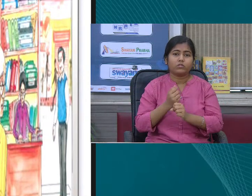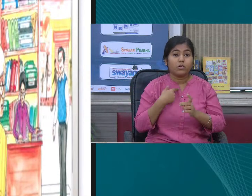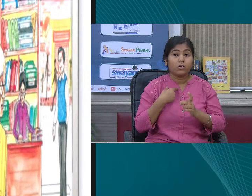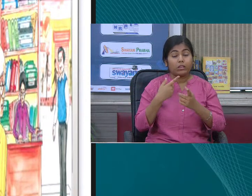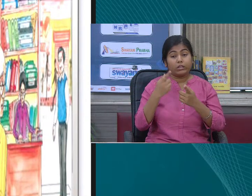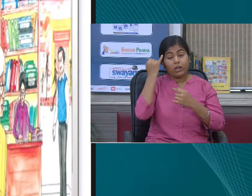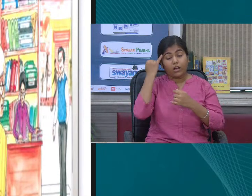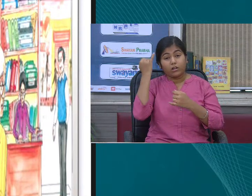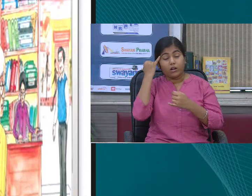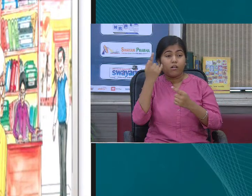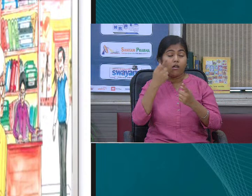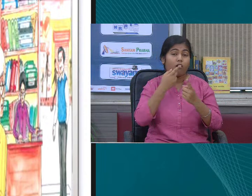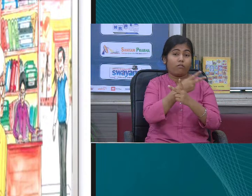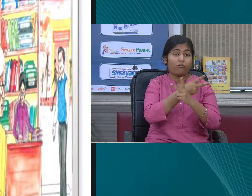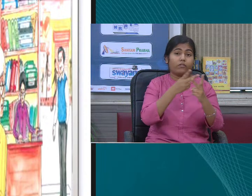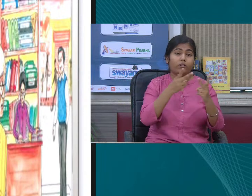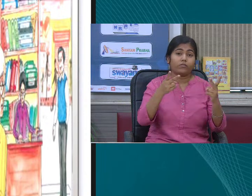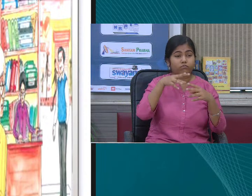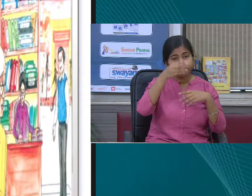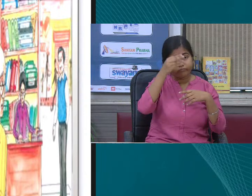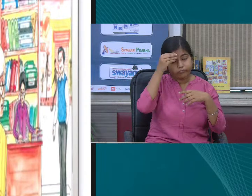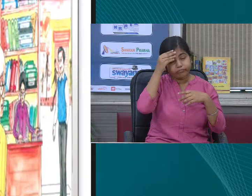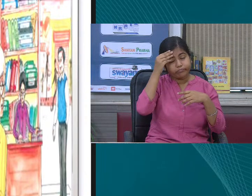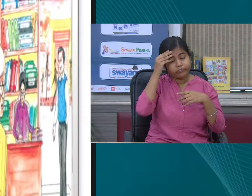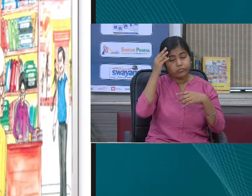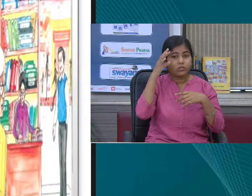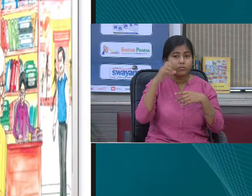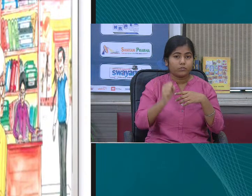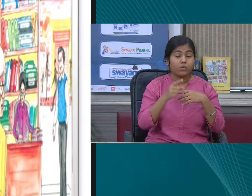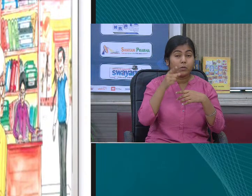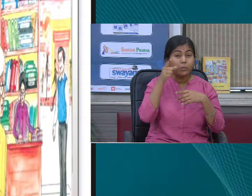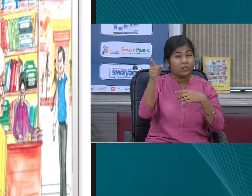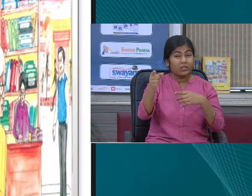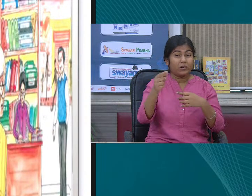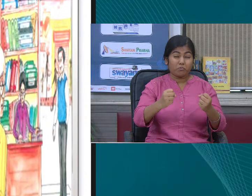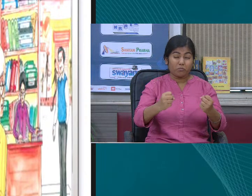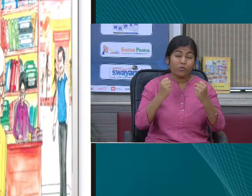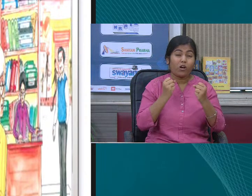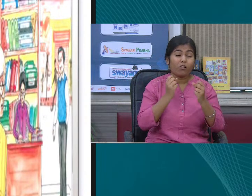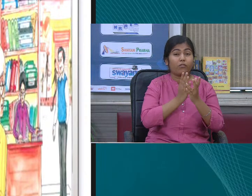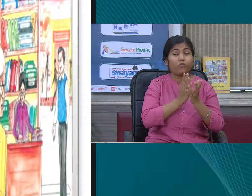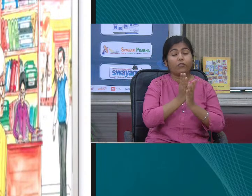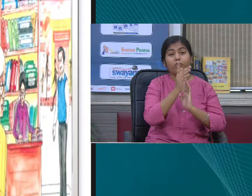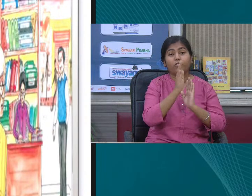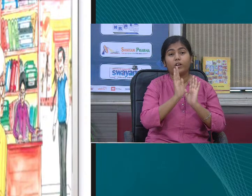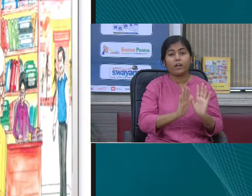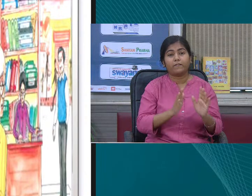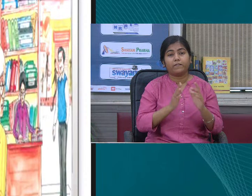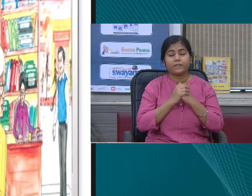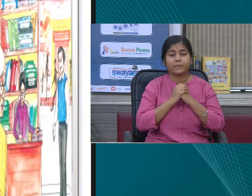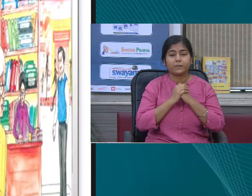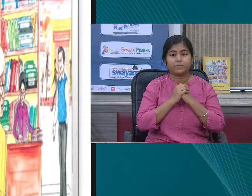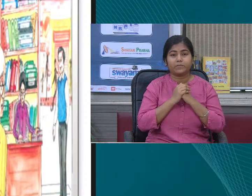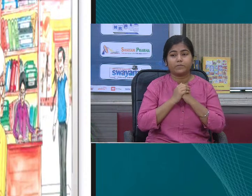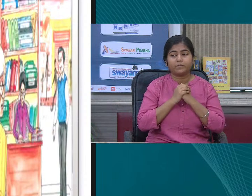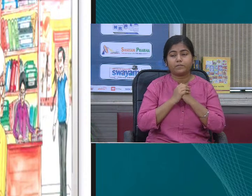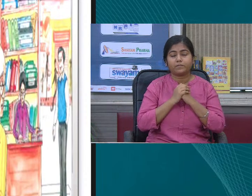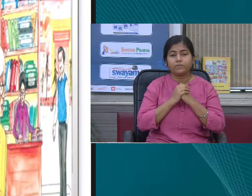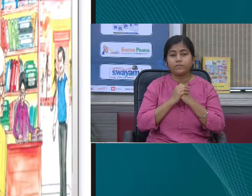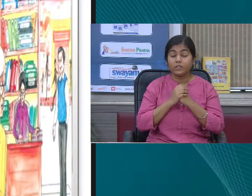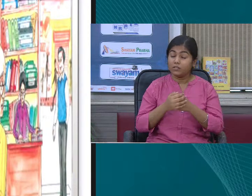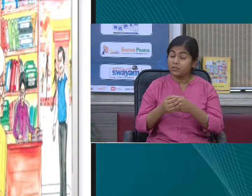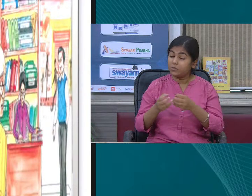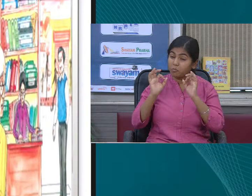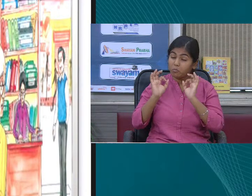in memorizing those ideas. But this is a very powerful graphic representation of learning these ideas. That's a wonderful